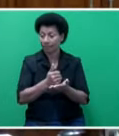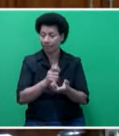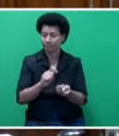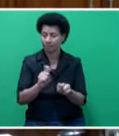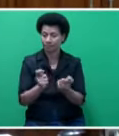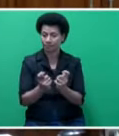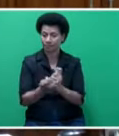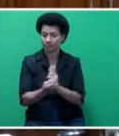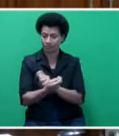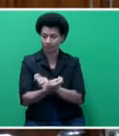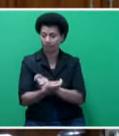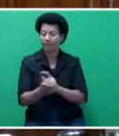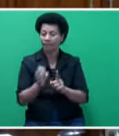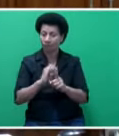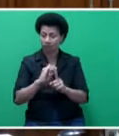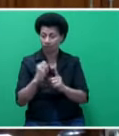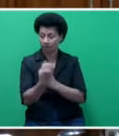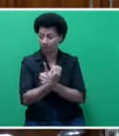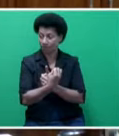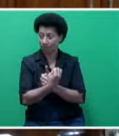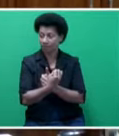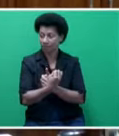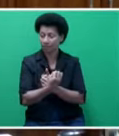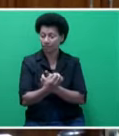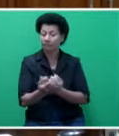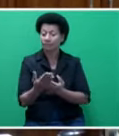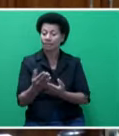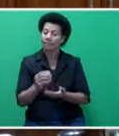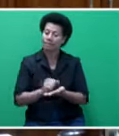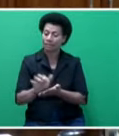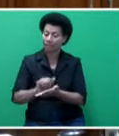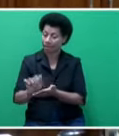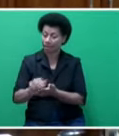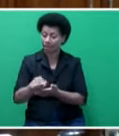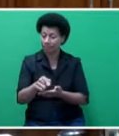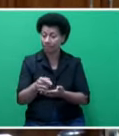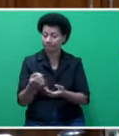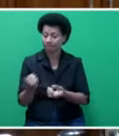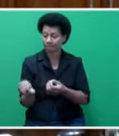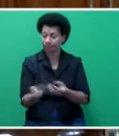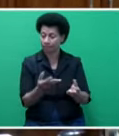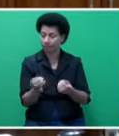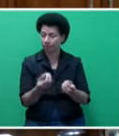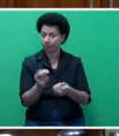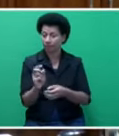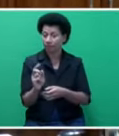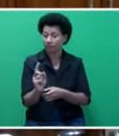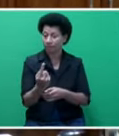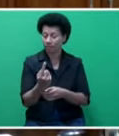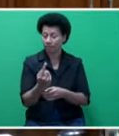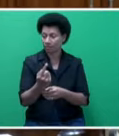for Environment, to prohibit manufacture, sale, supply and distribution of polystyrene products from 1 August